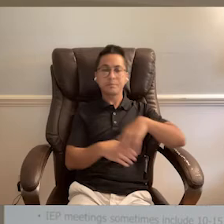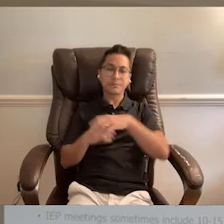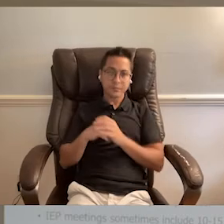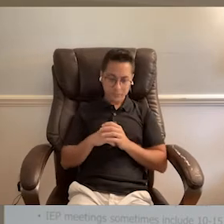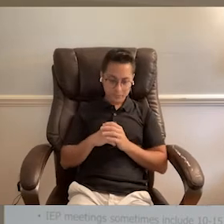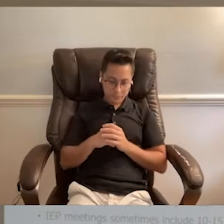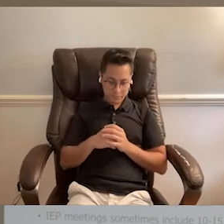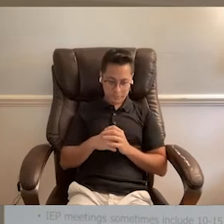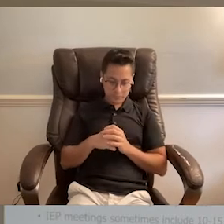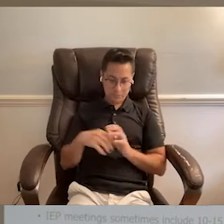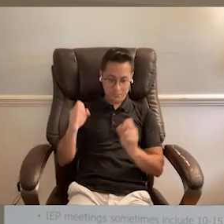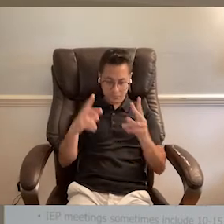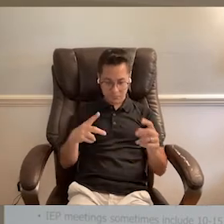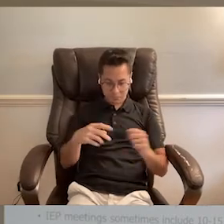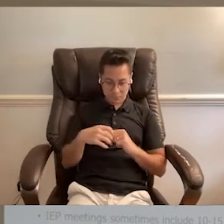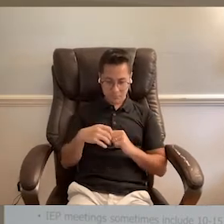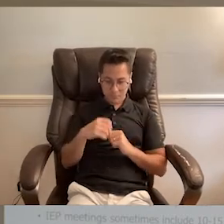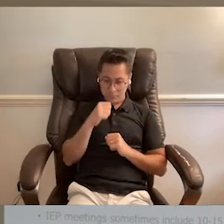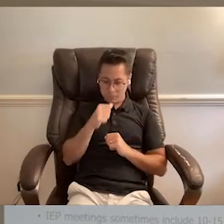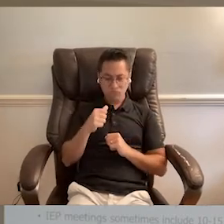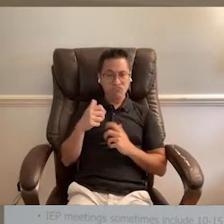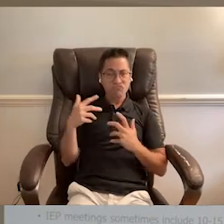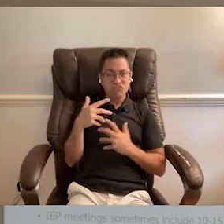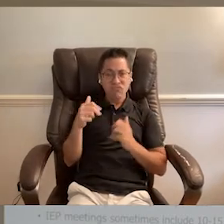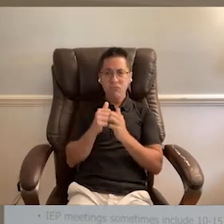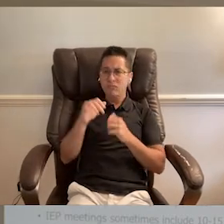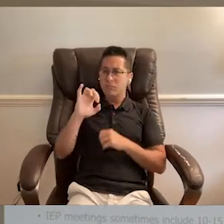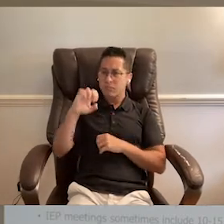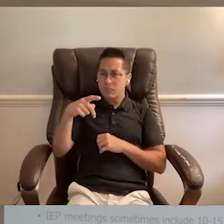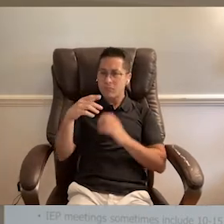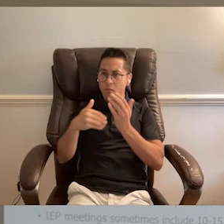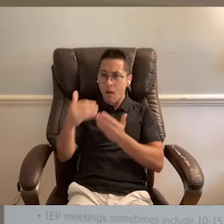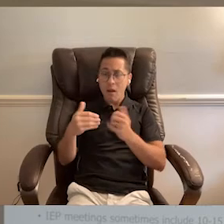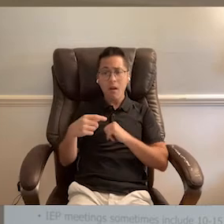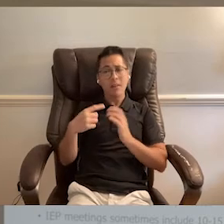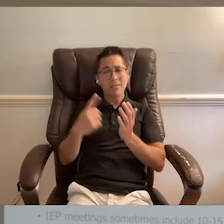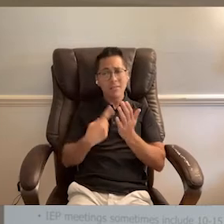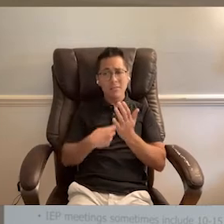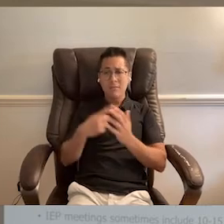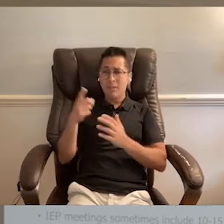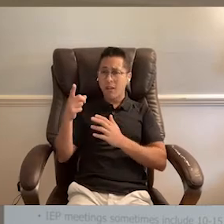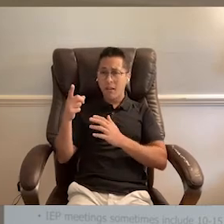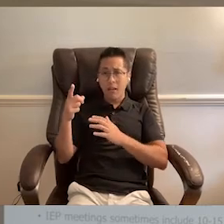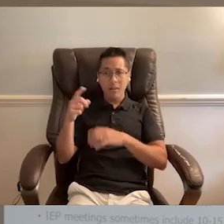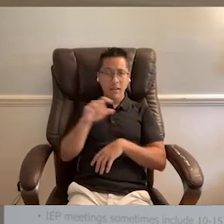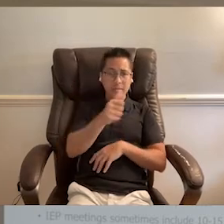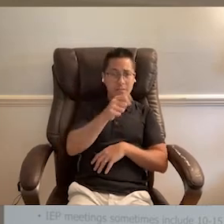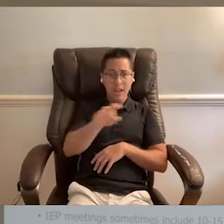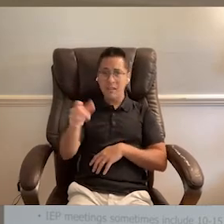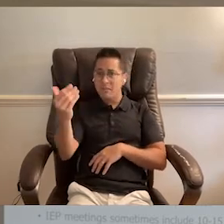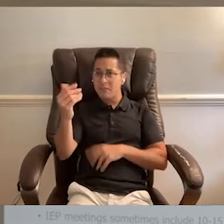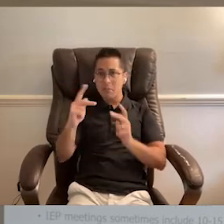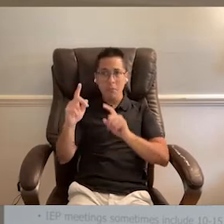Okay. Don't be intimidated by the IEP process. Sometimes they bring 10 to 15 people, especially if they know that it's already